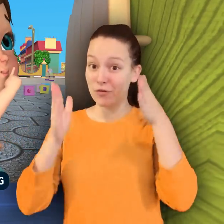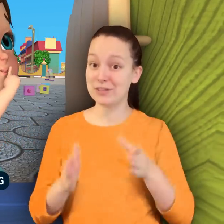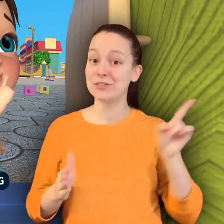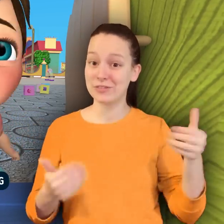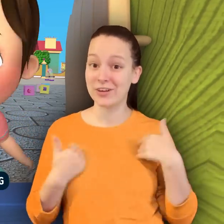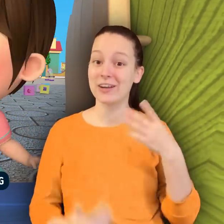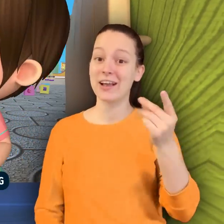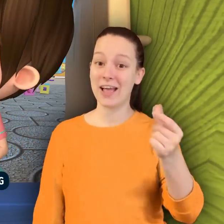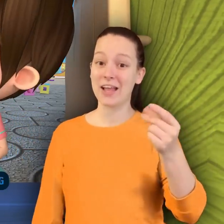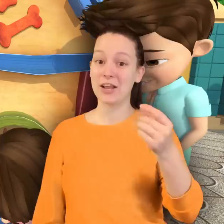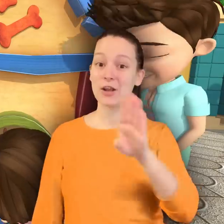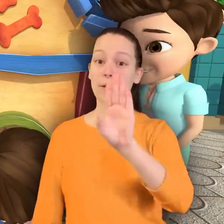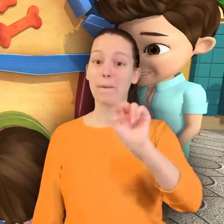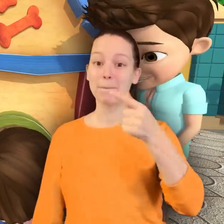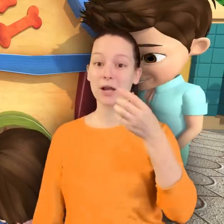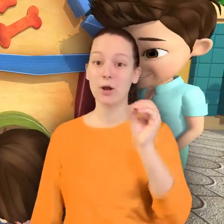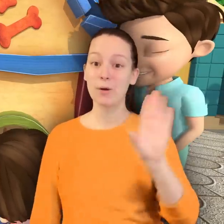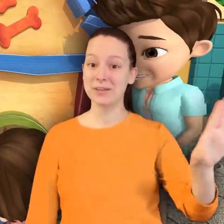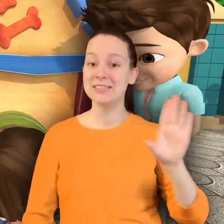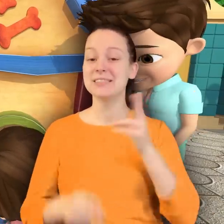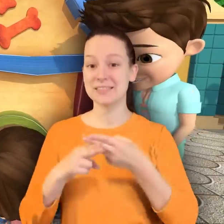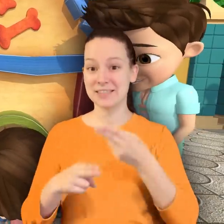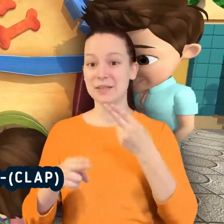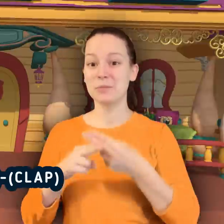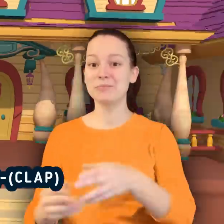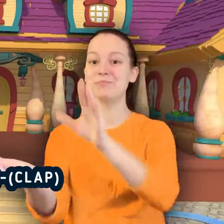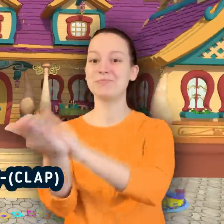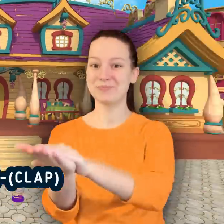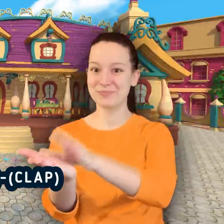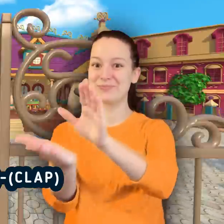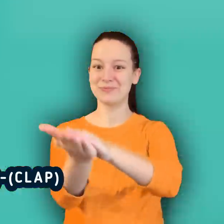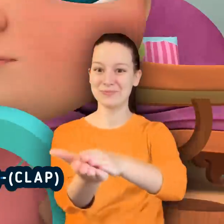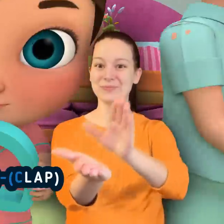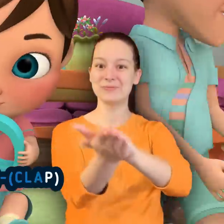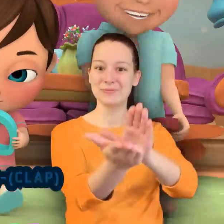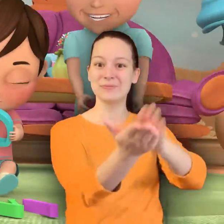there was a farmer who had a dog and Bingo was his name-o